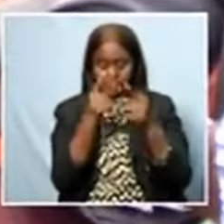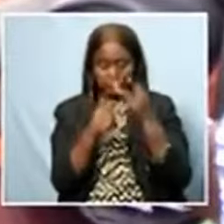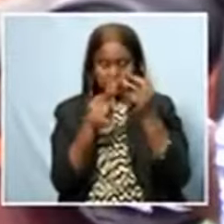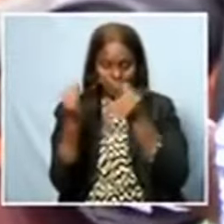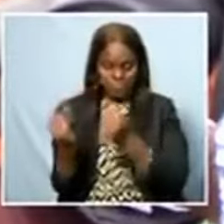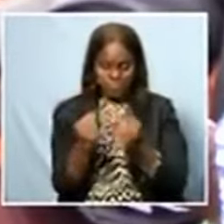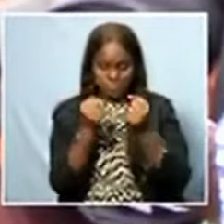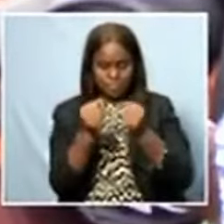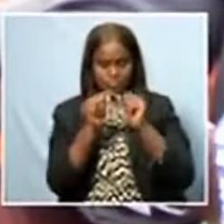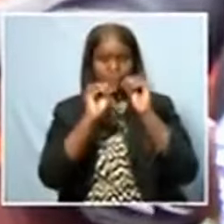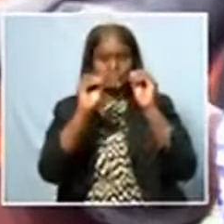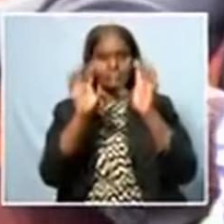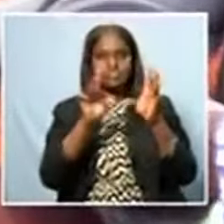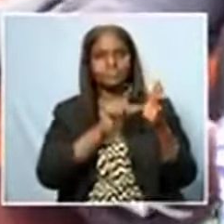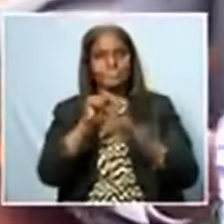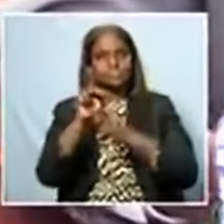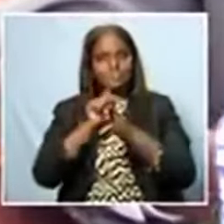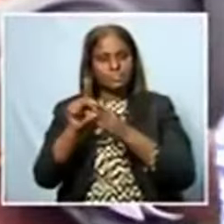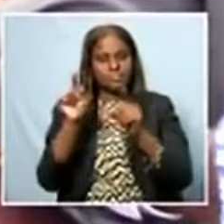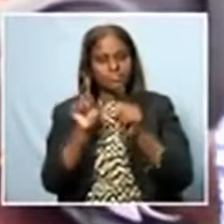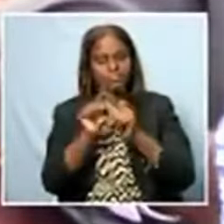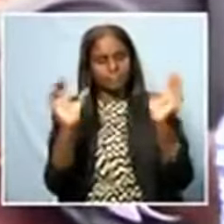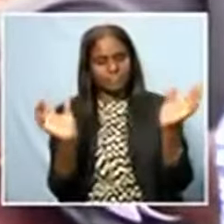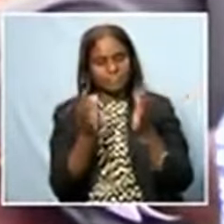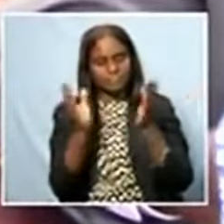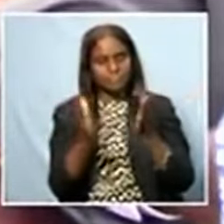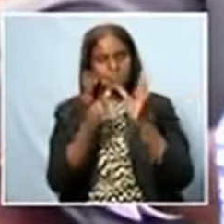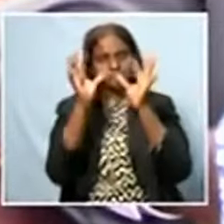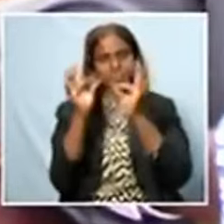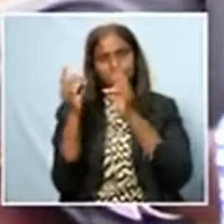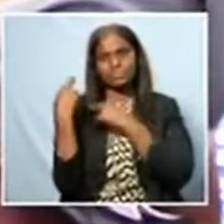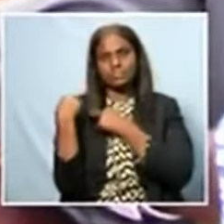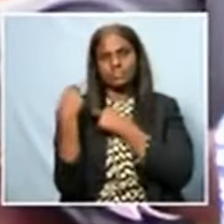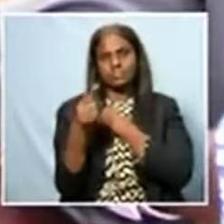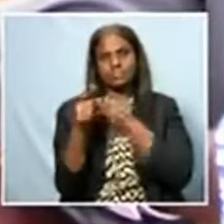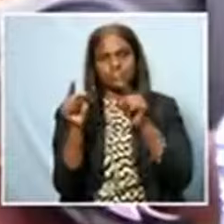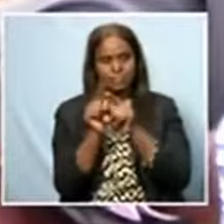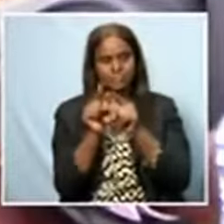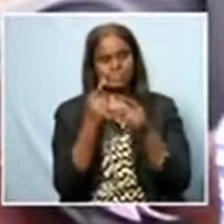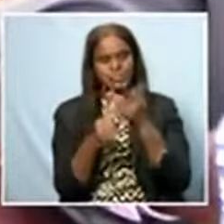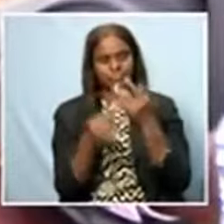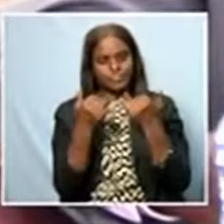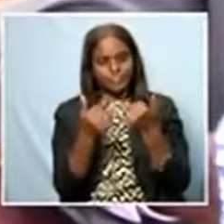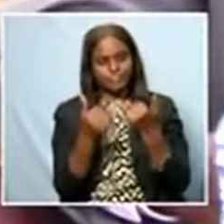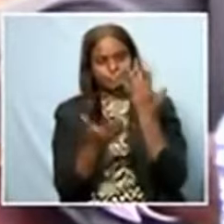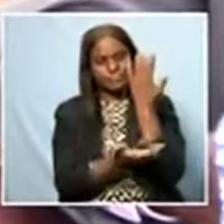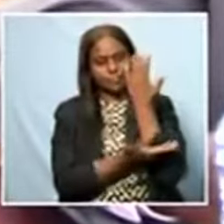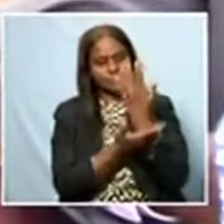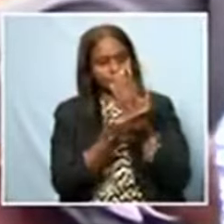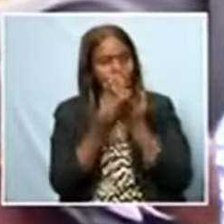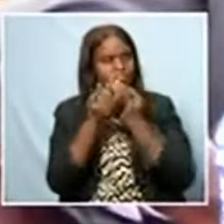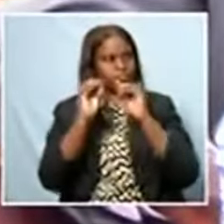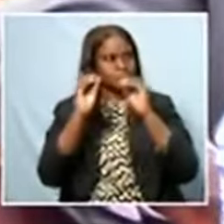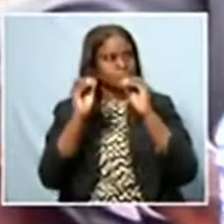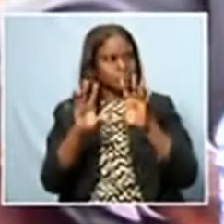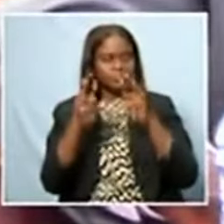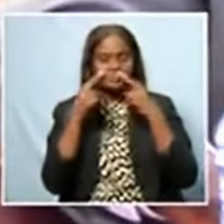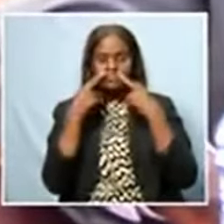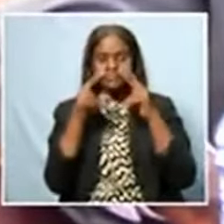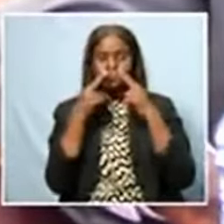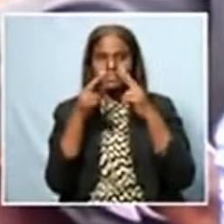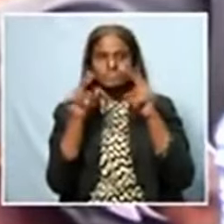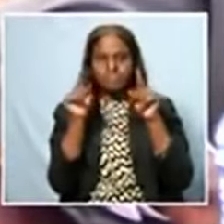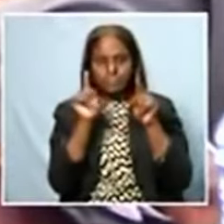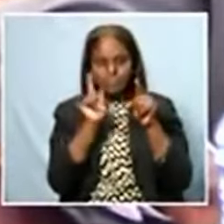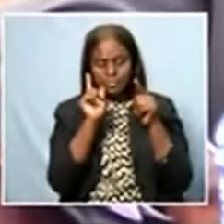teacher professionalism, promoting accountability, ultimately improving teacher-learner outcomes. It